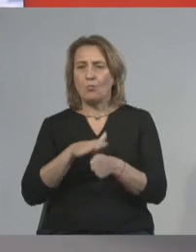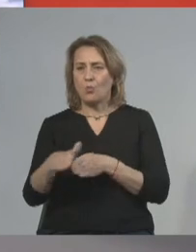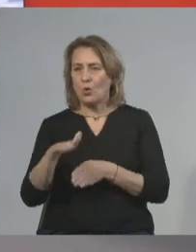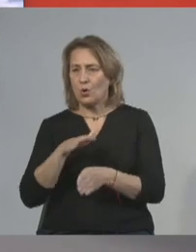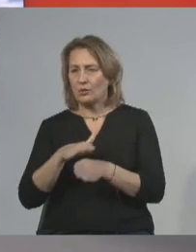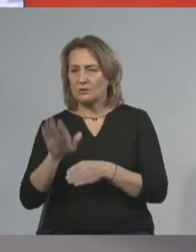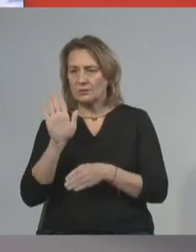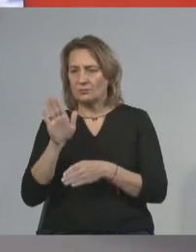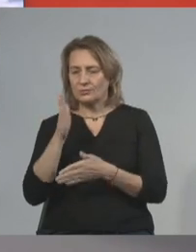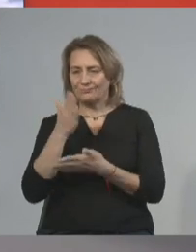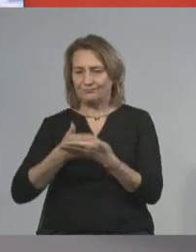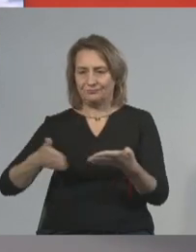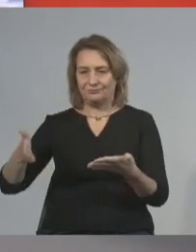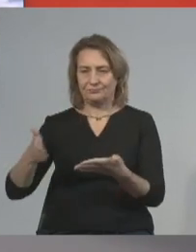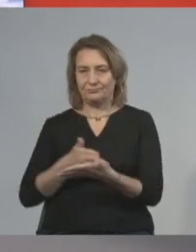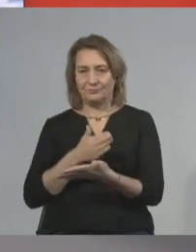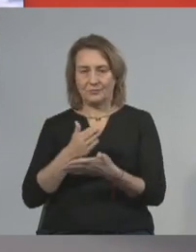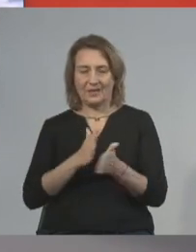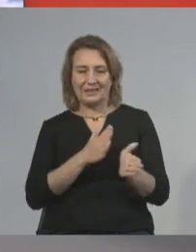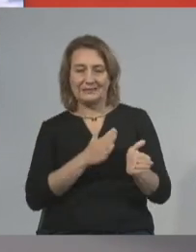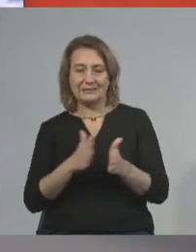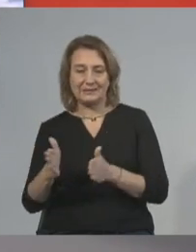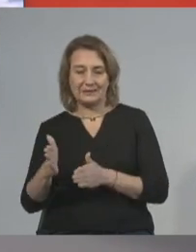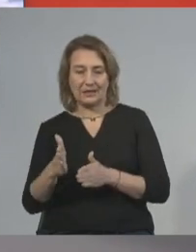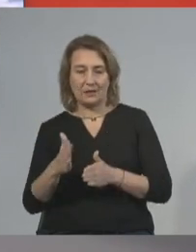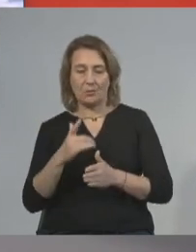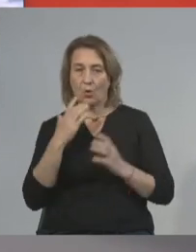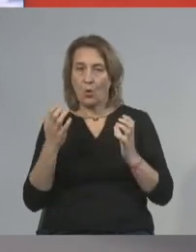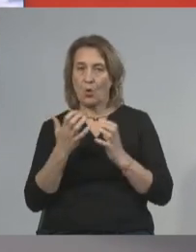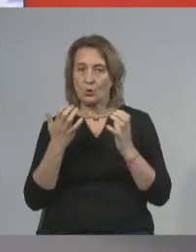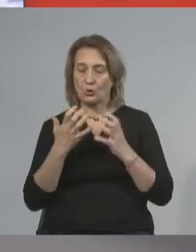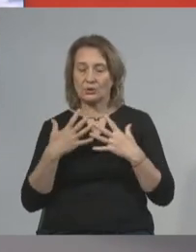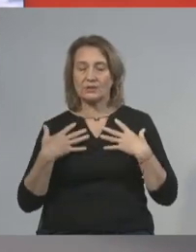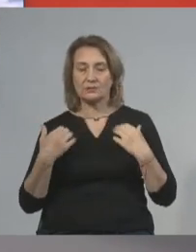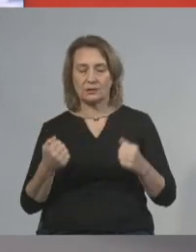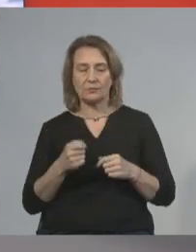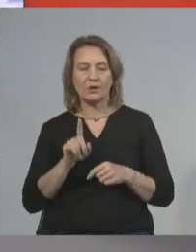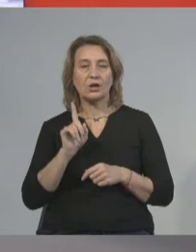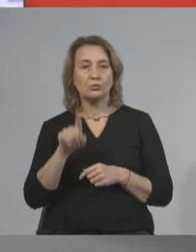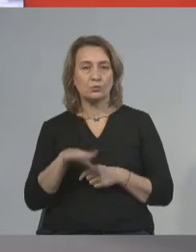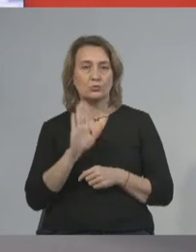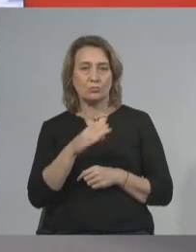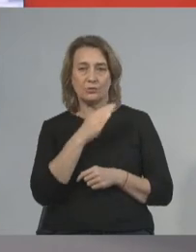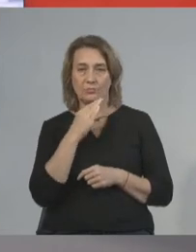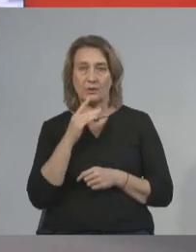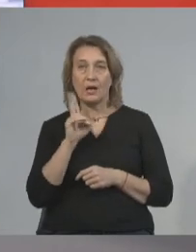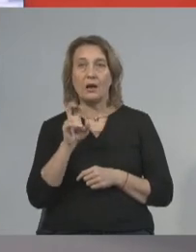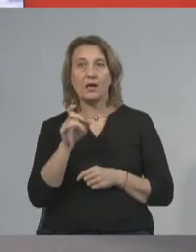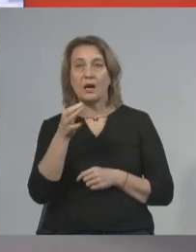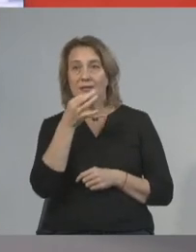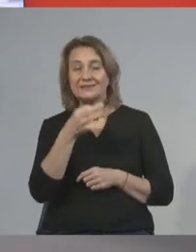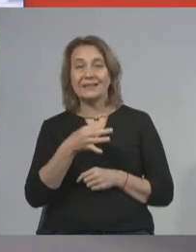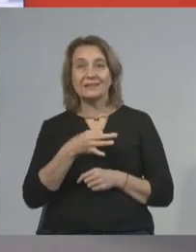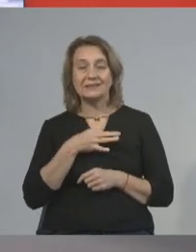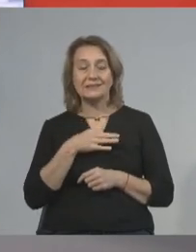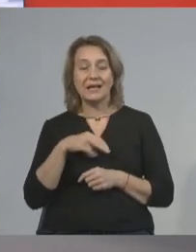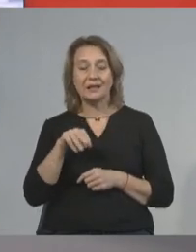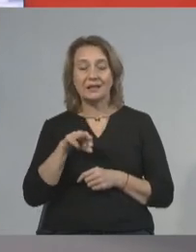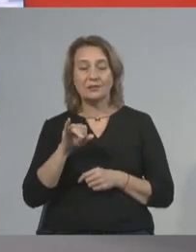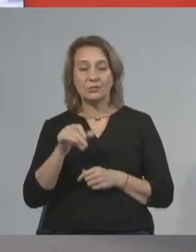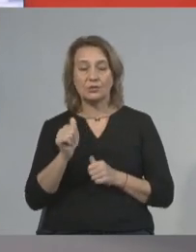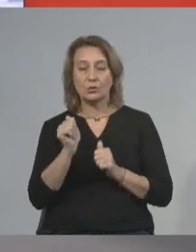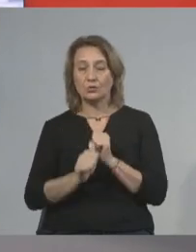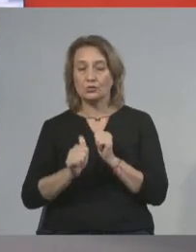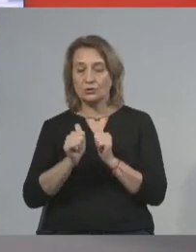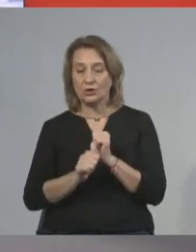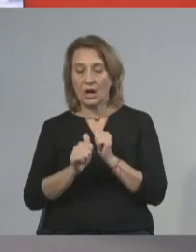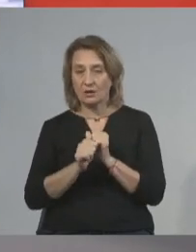to say that these laws will completely ruin education and public health of ukraine this is what the